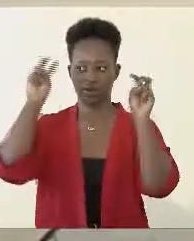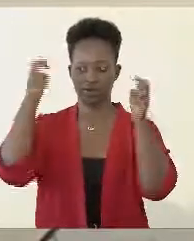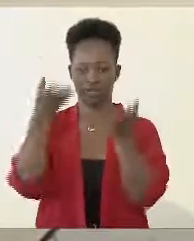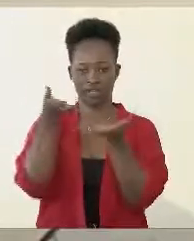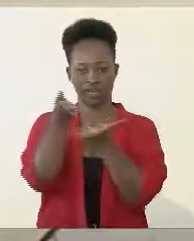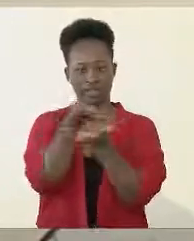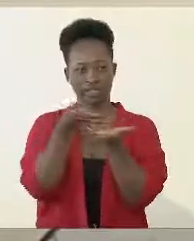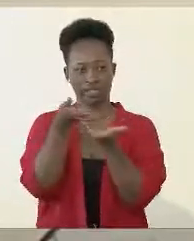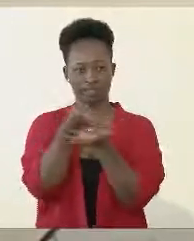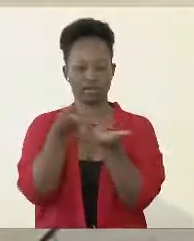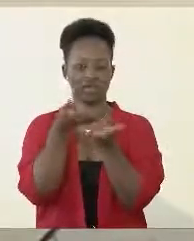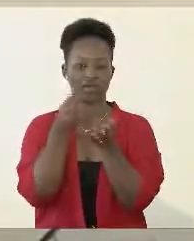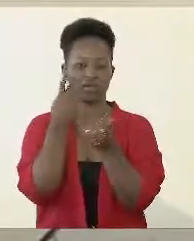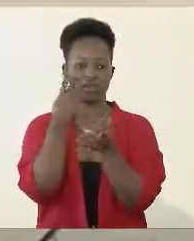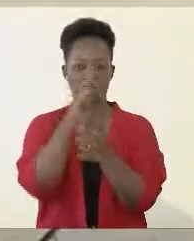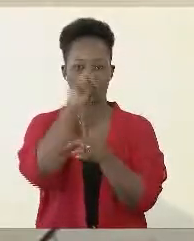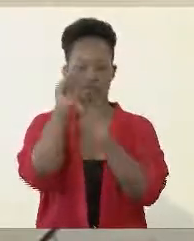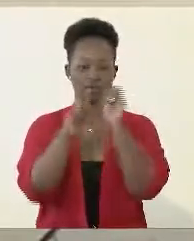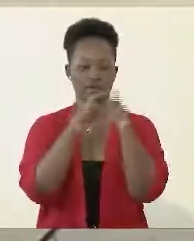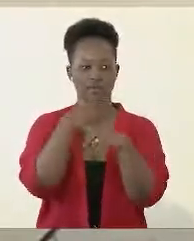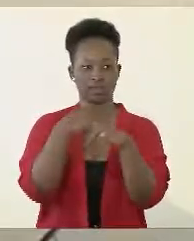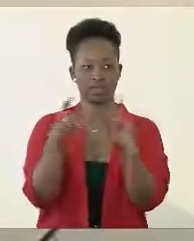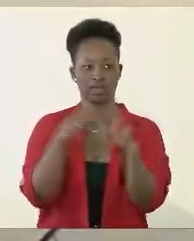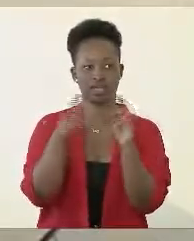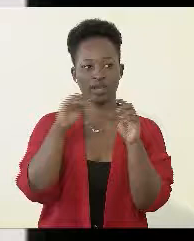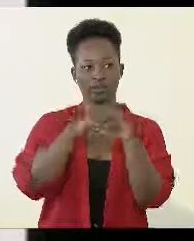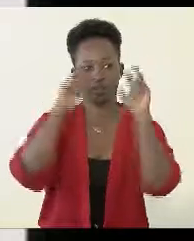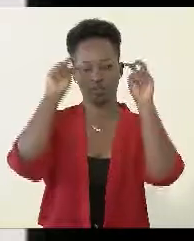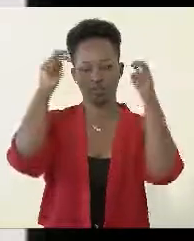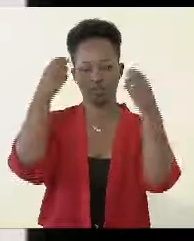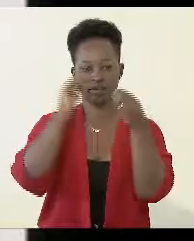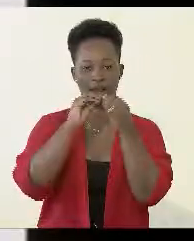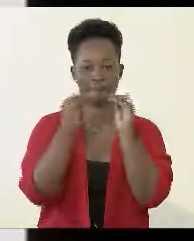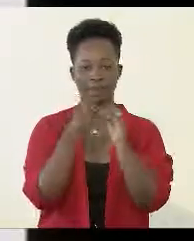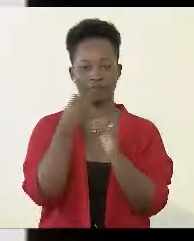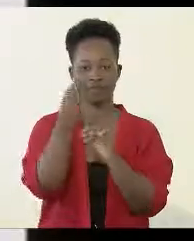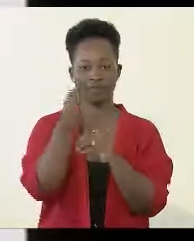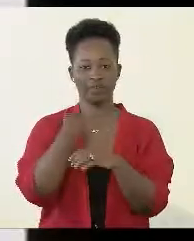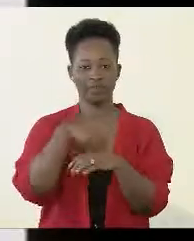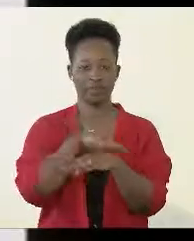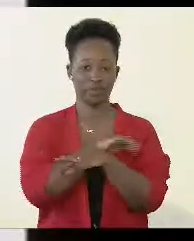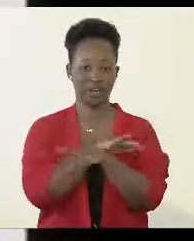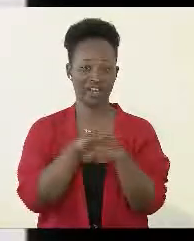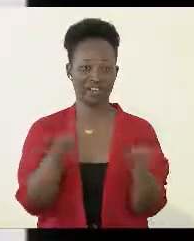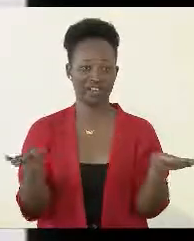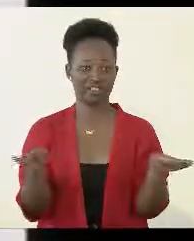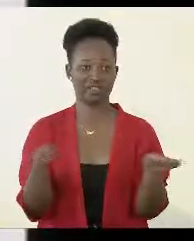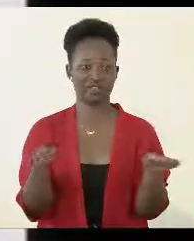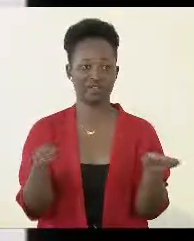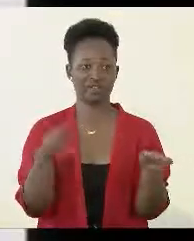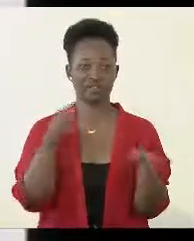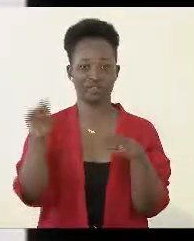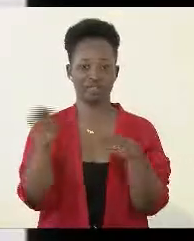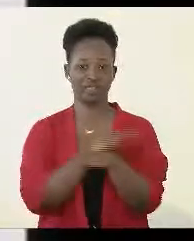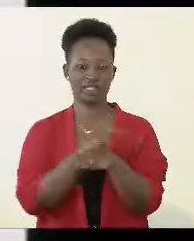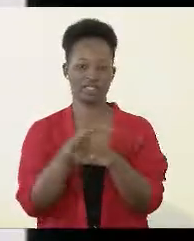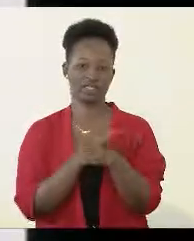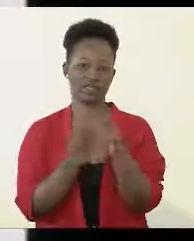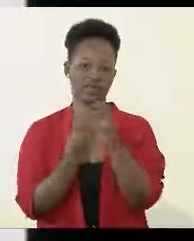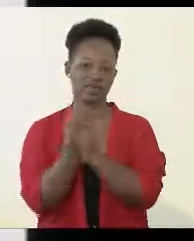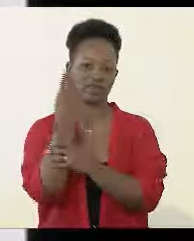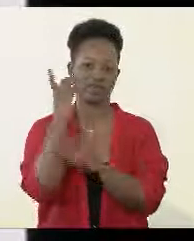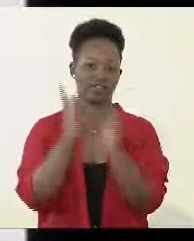to look at some questions in our unit 5, which we have just finished. That is business growth and development. So